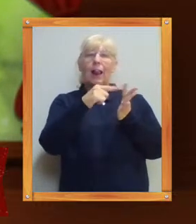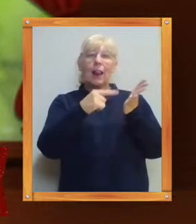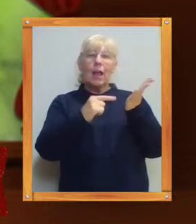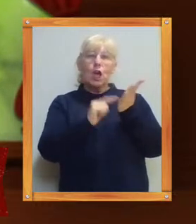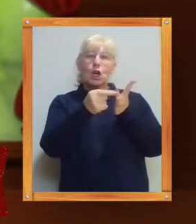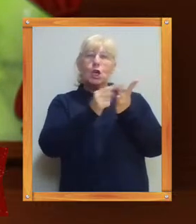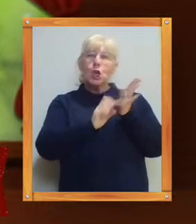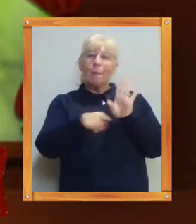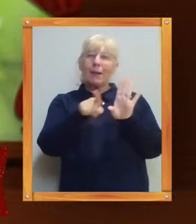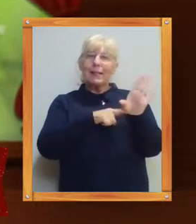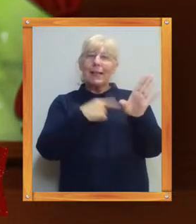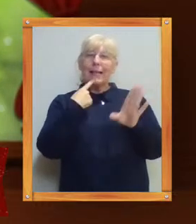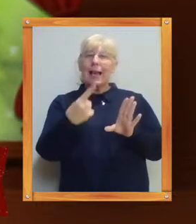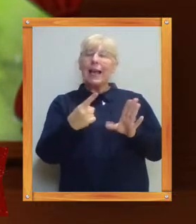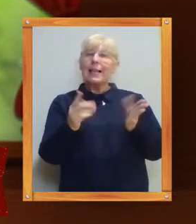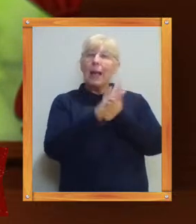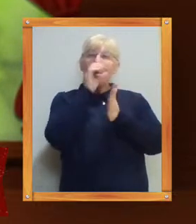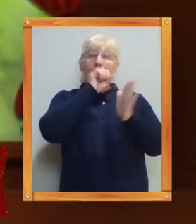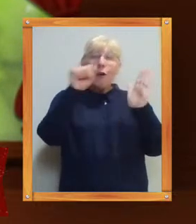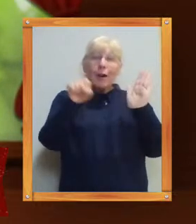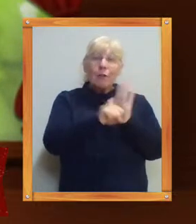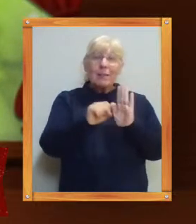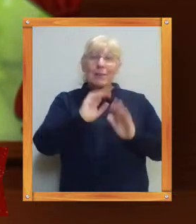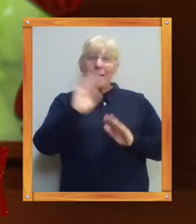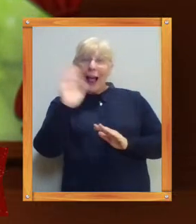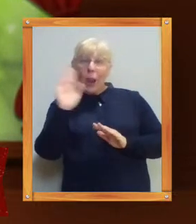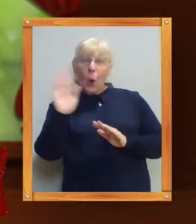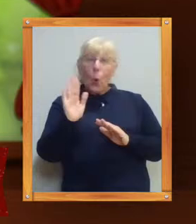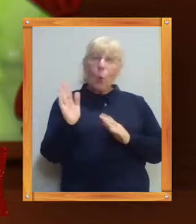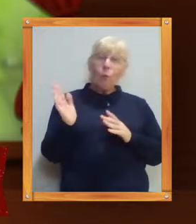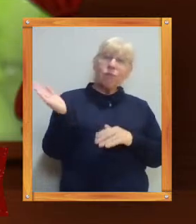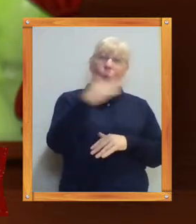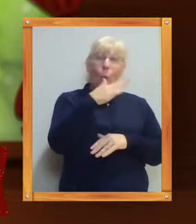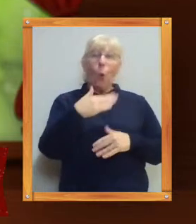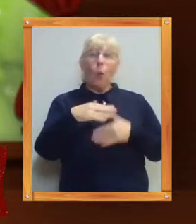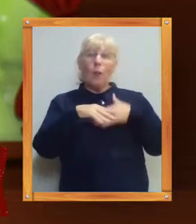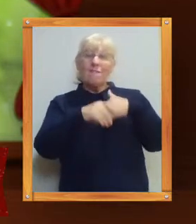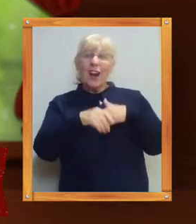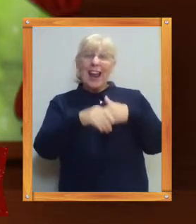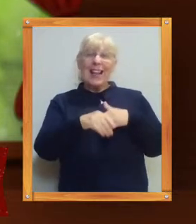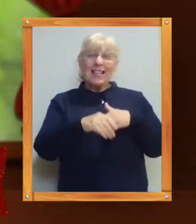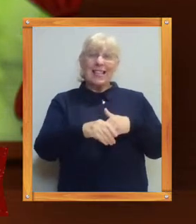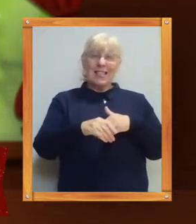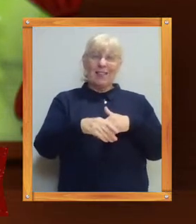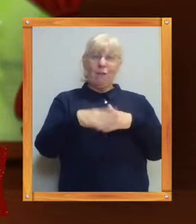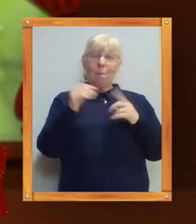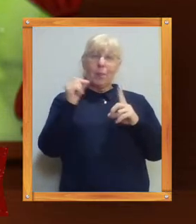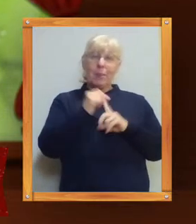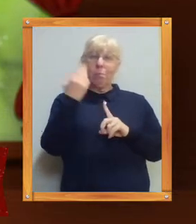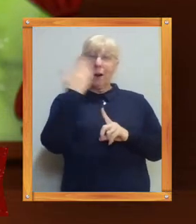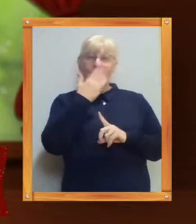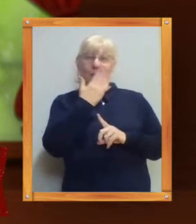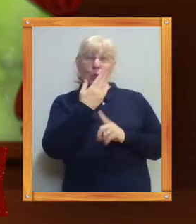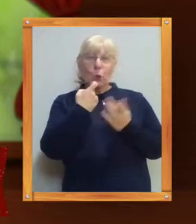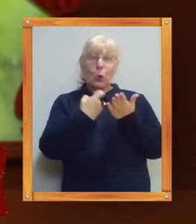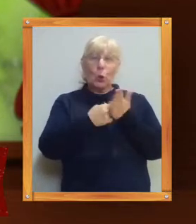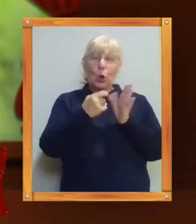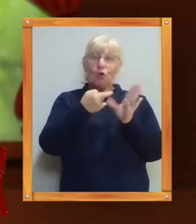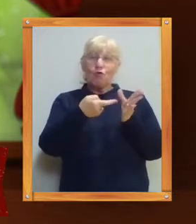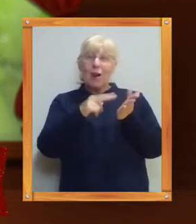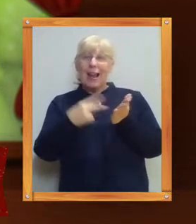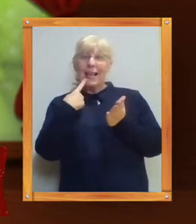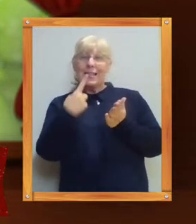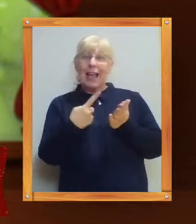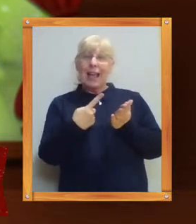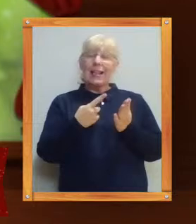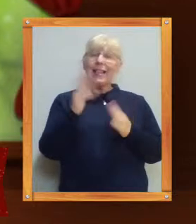Mount St. Michael's Primary. And that's from Ryan, Ella, and Noah Tumulty. Thank you so much for tuning in and spending your Friday night with me,